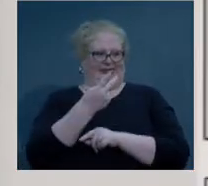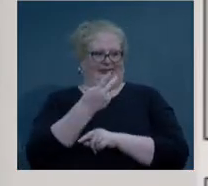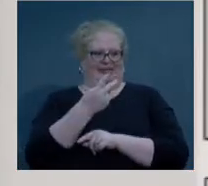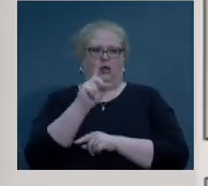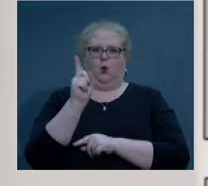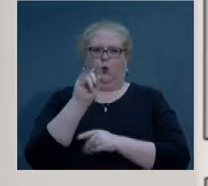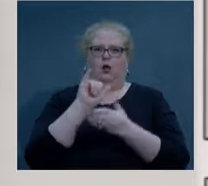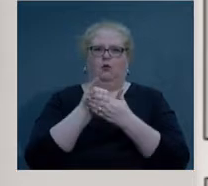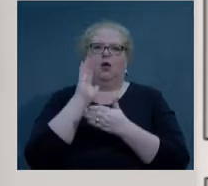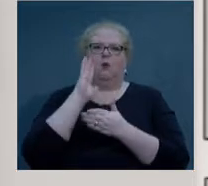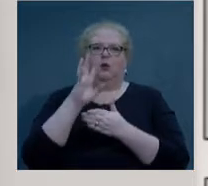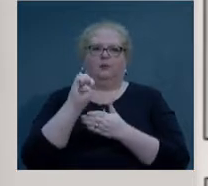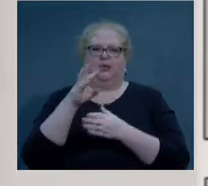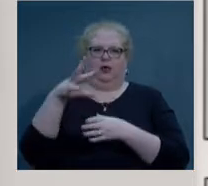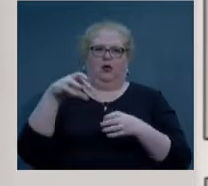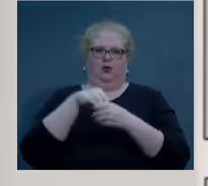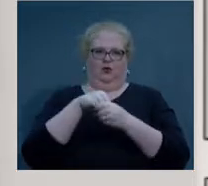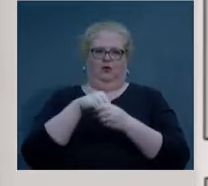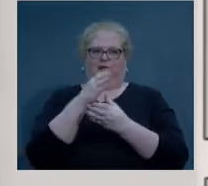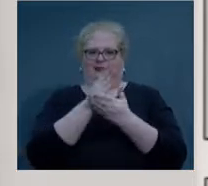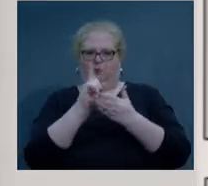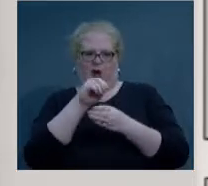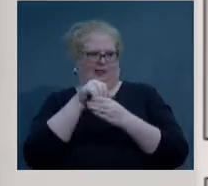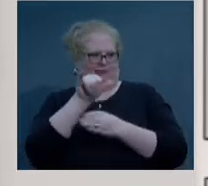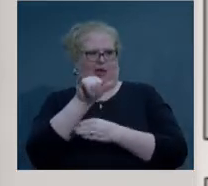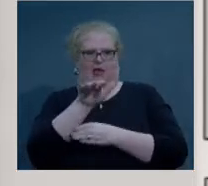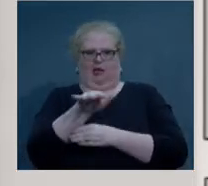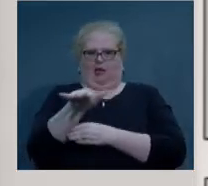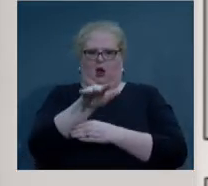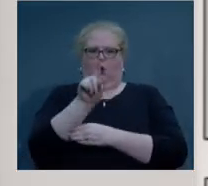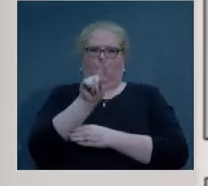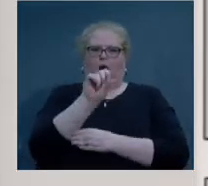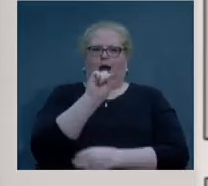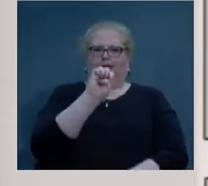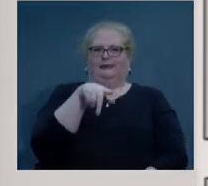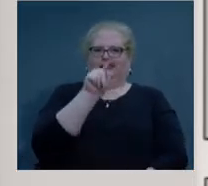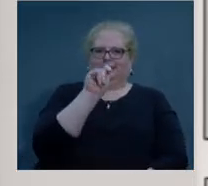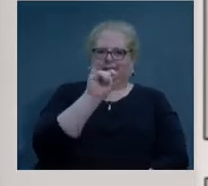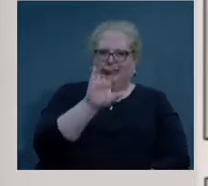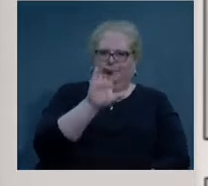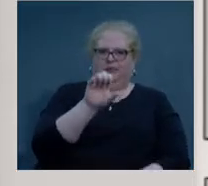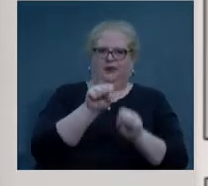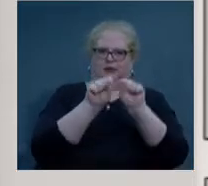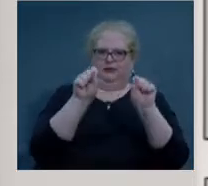the location somewhere in that area of the septic system.